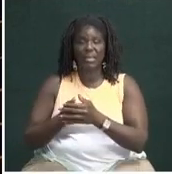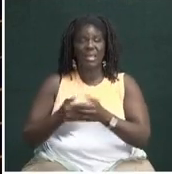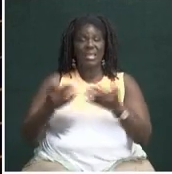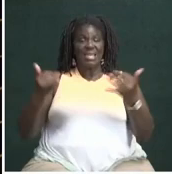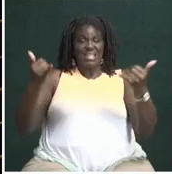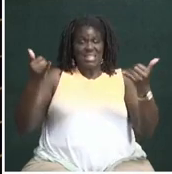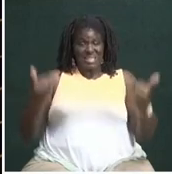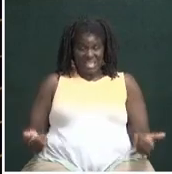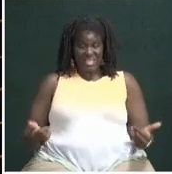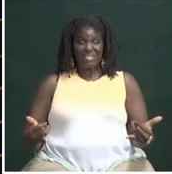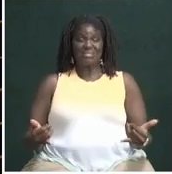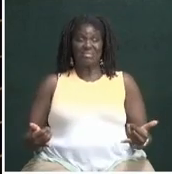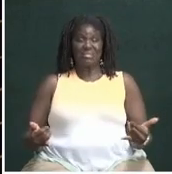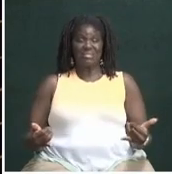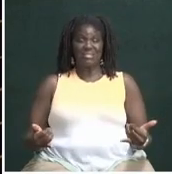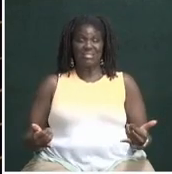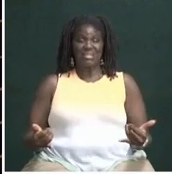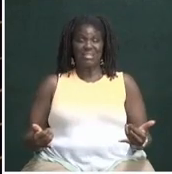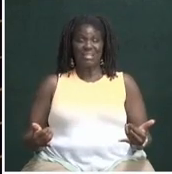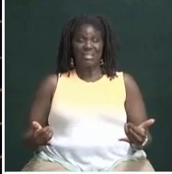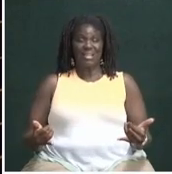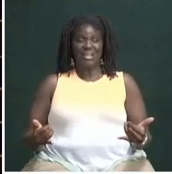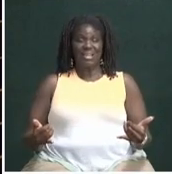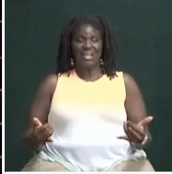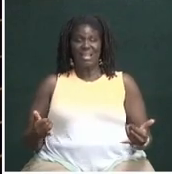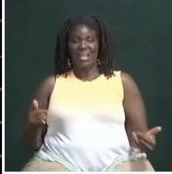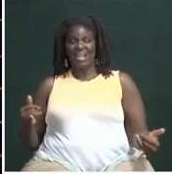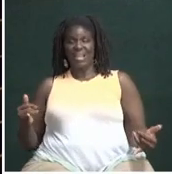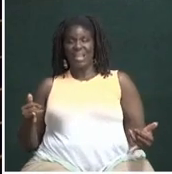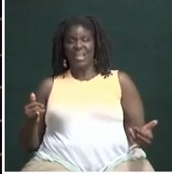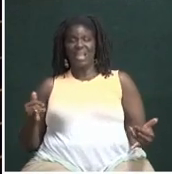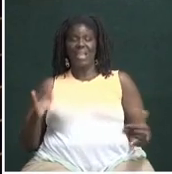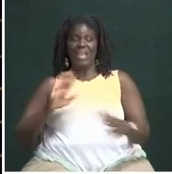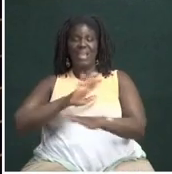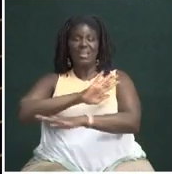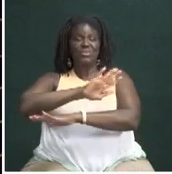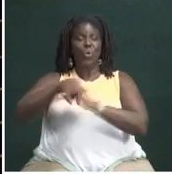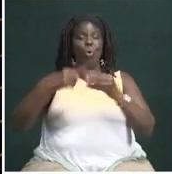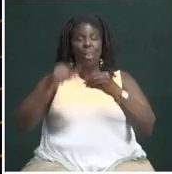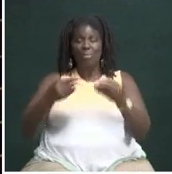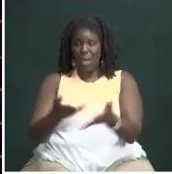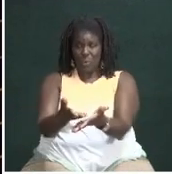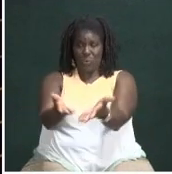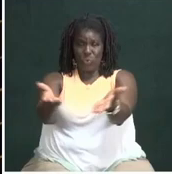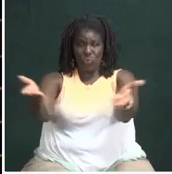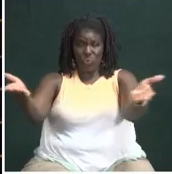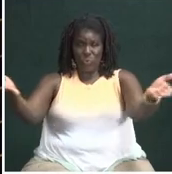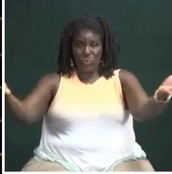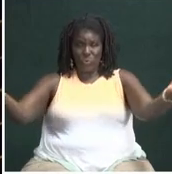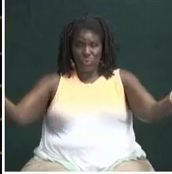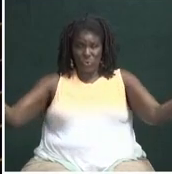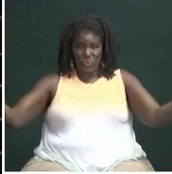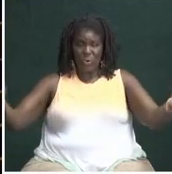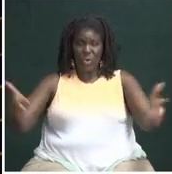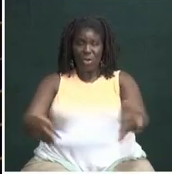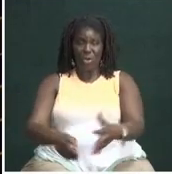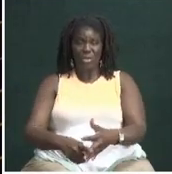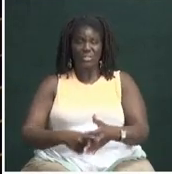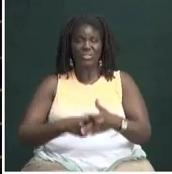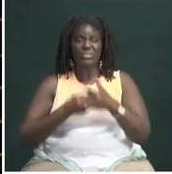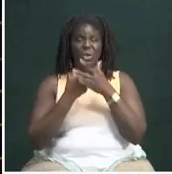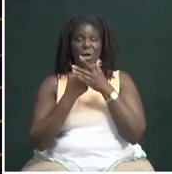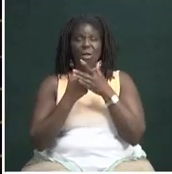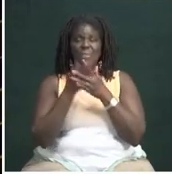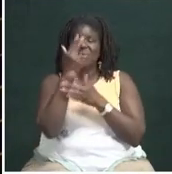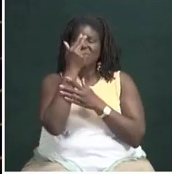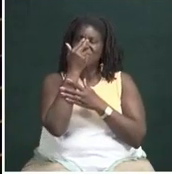this today is all about every single one of you. So let's start by having